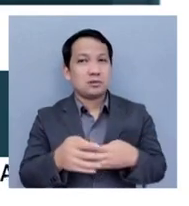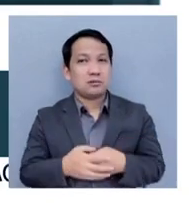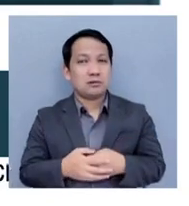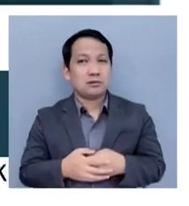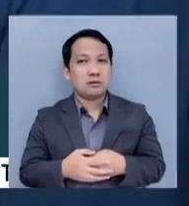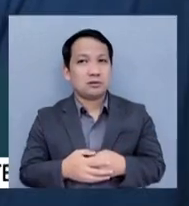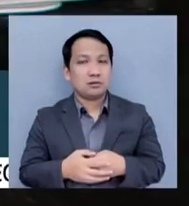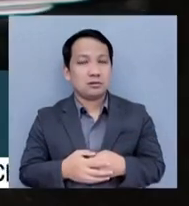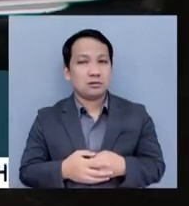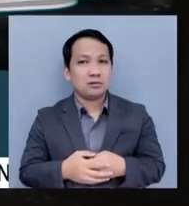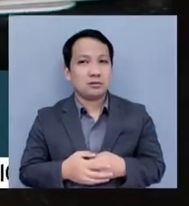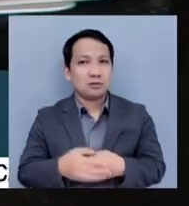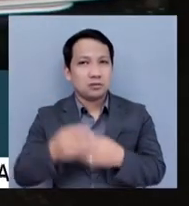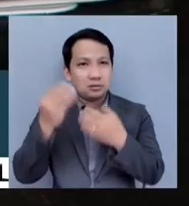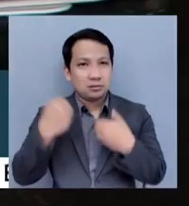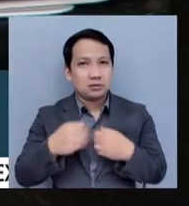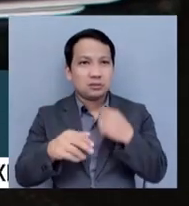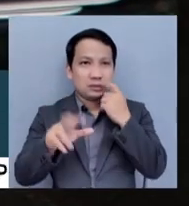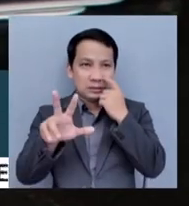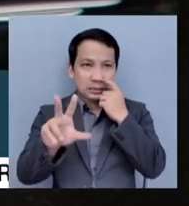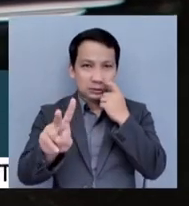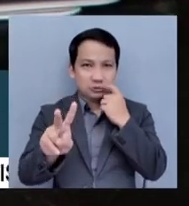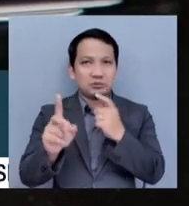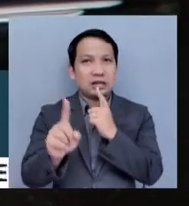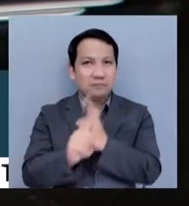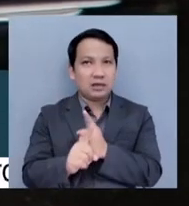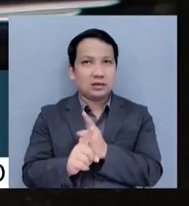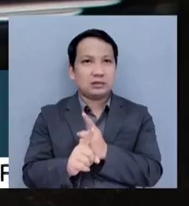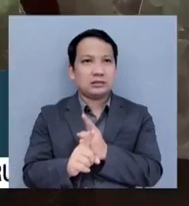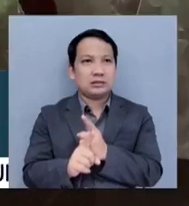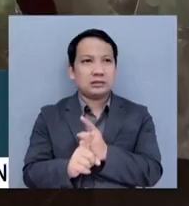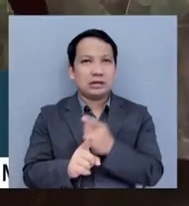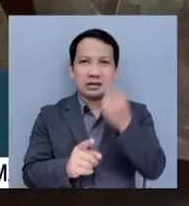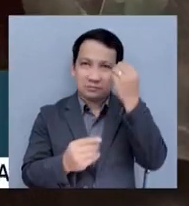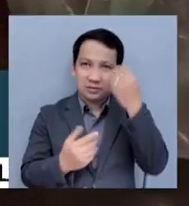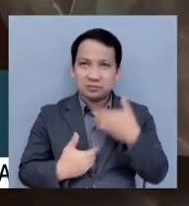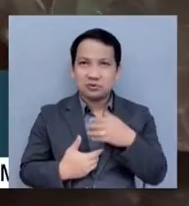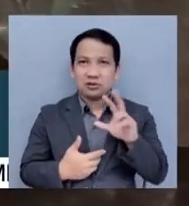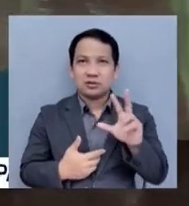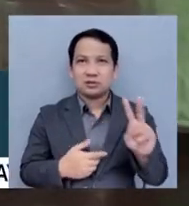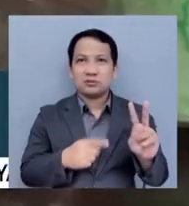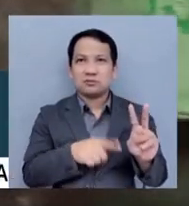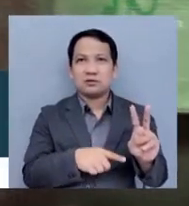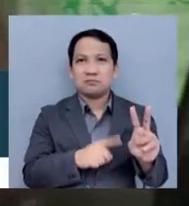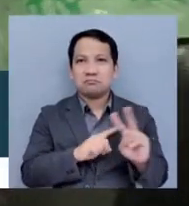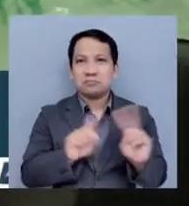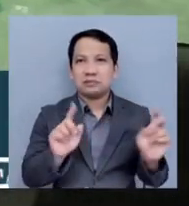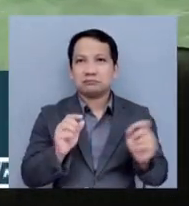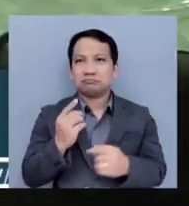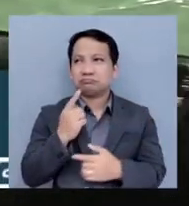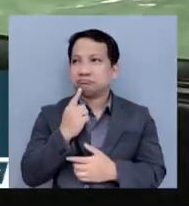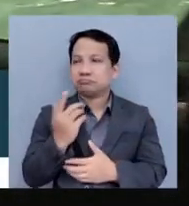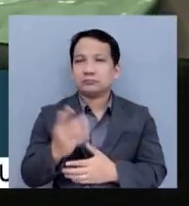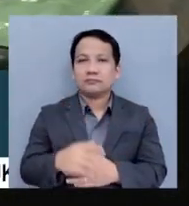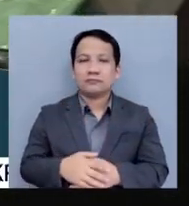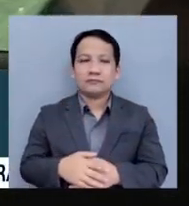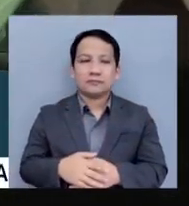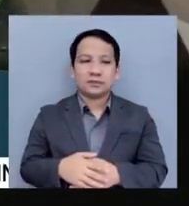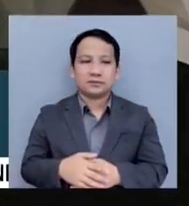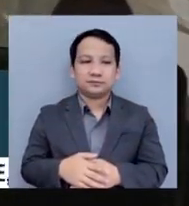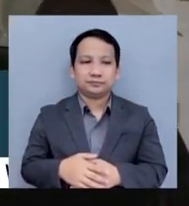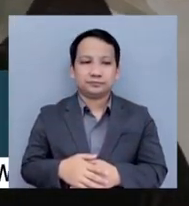I was informed na 32 yan. Oo, pero sabi nila yung